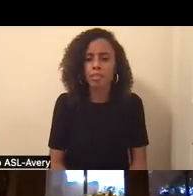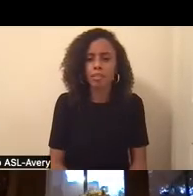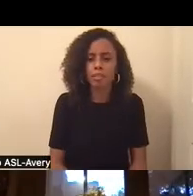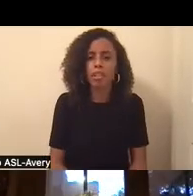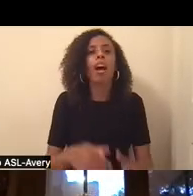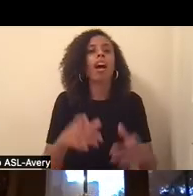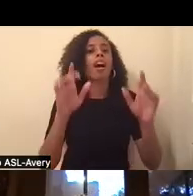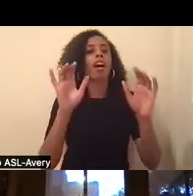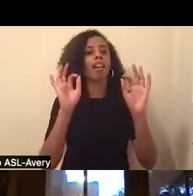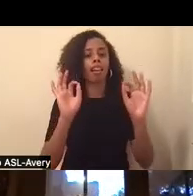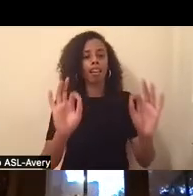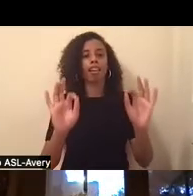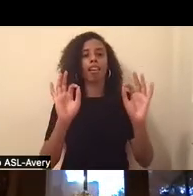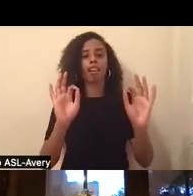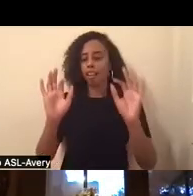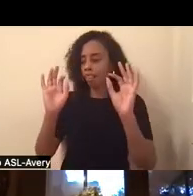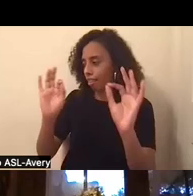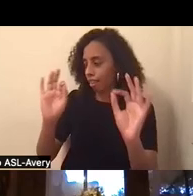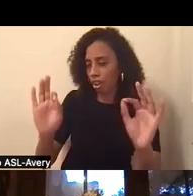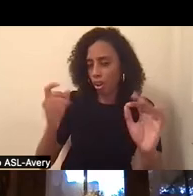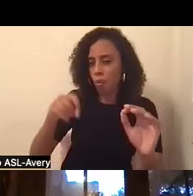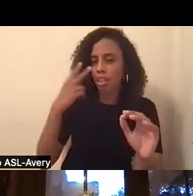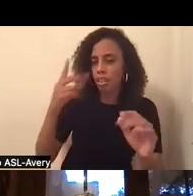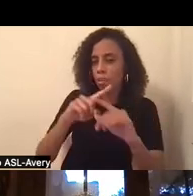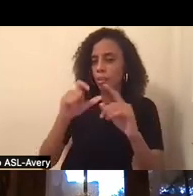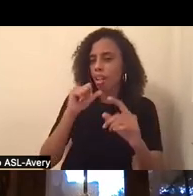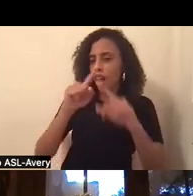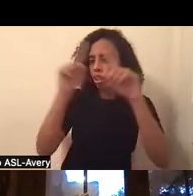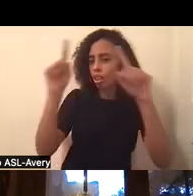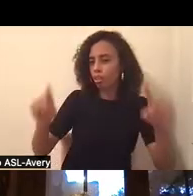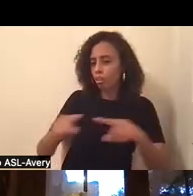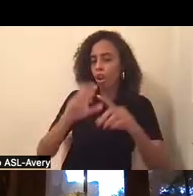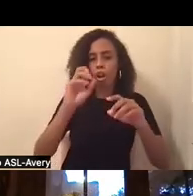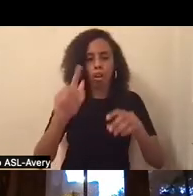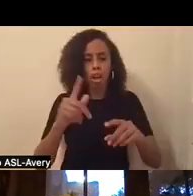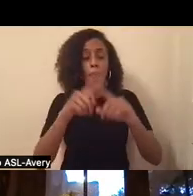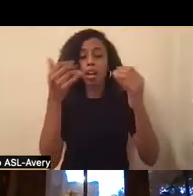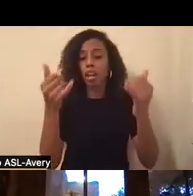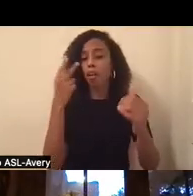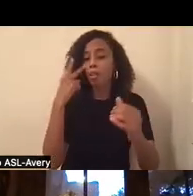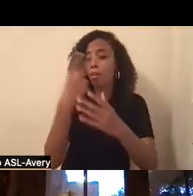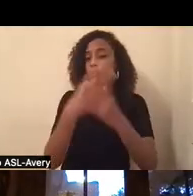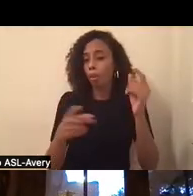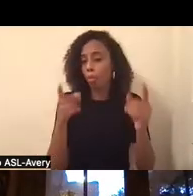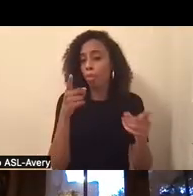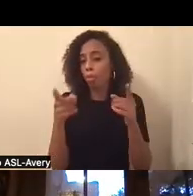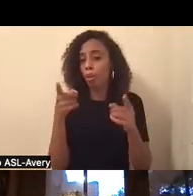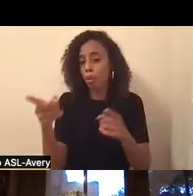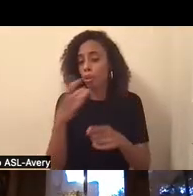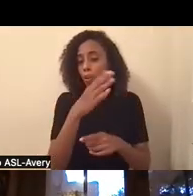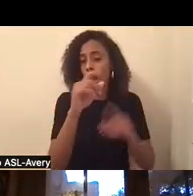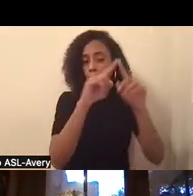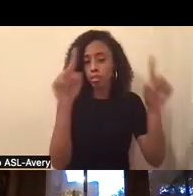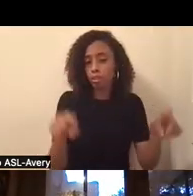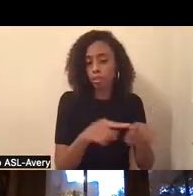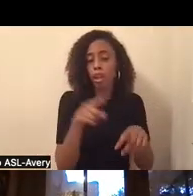There we see you, but not the, oh, there it is. I was gonna say, we see you, but Oh. not the screen, but now we see you, see both. So as we walk